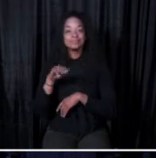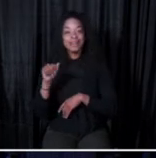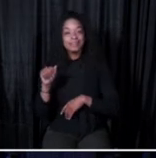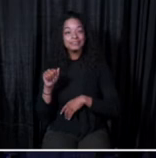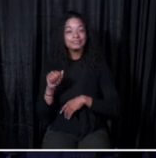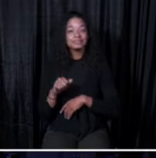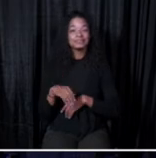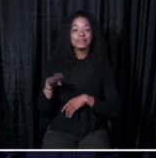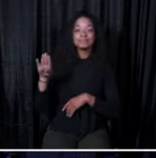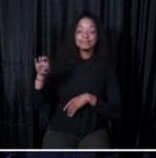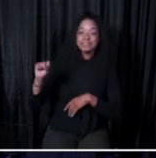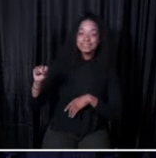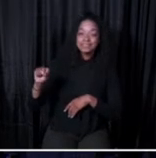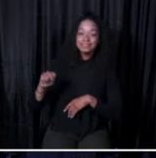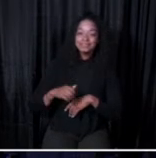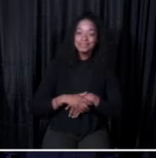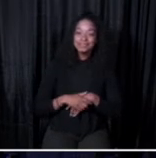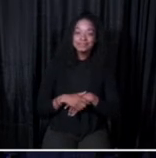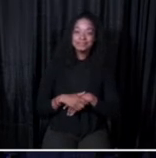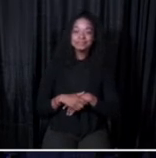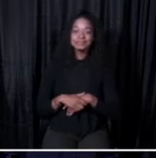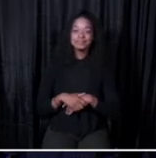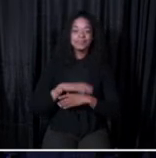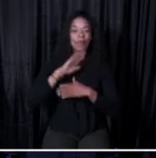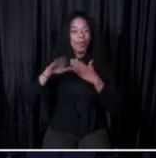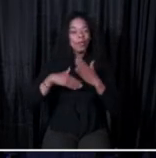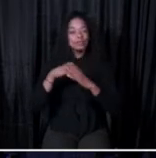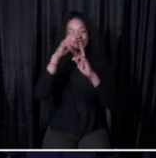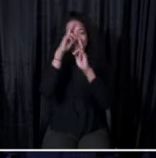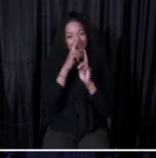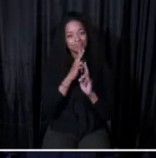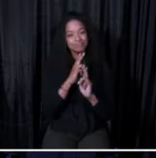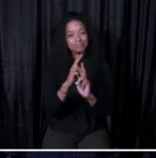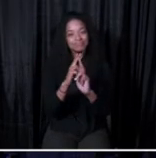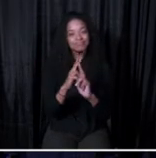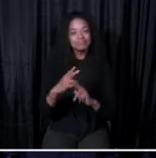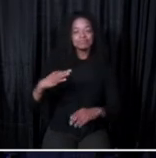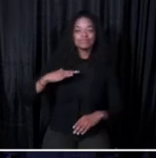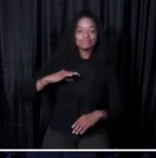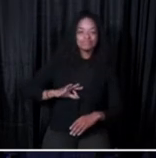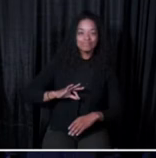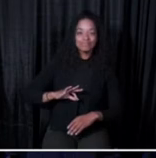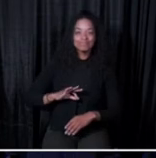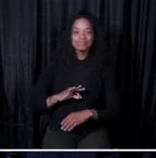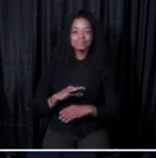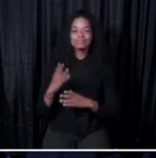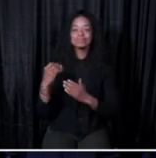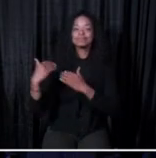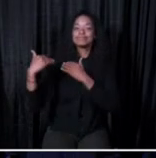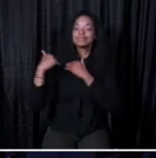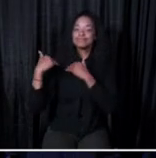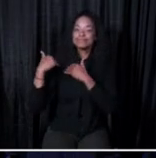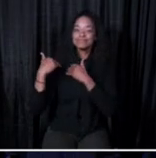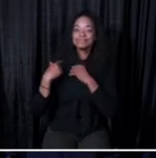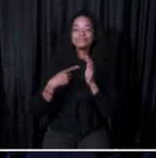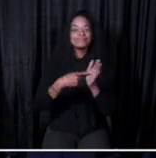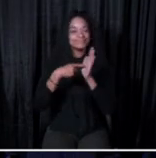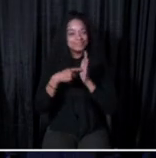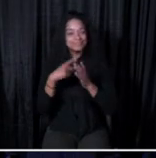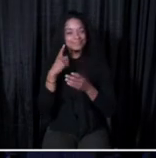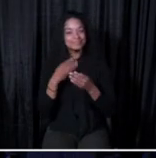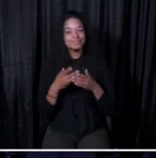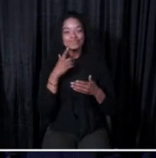honors, privileges, and responsibilities thereunto pertaining.